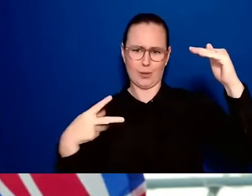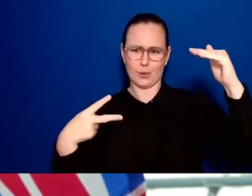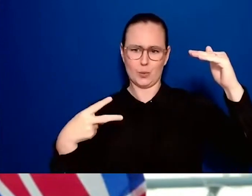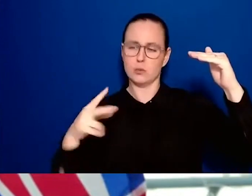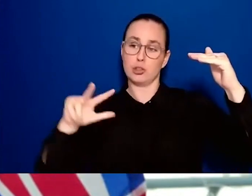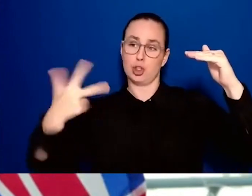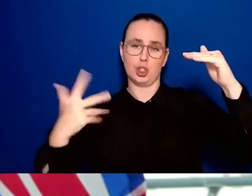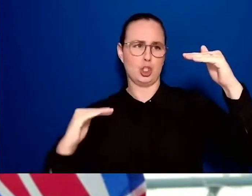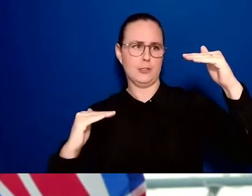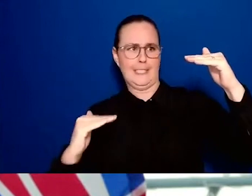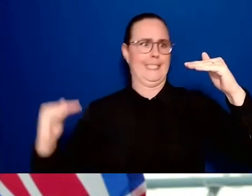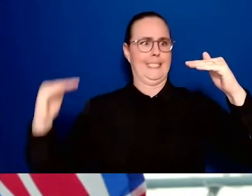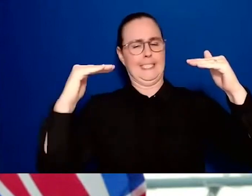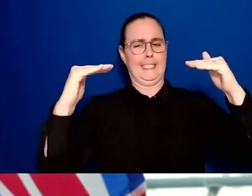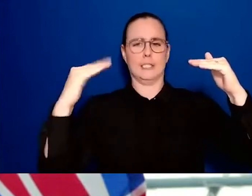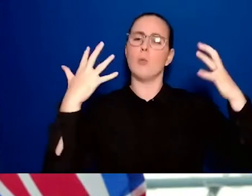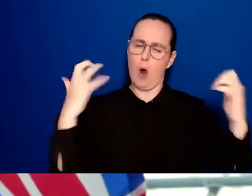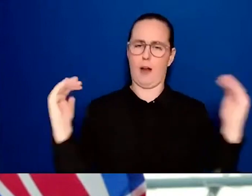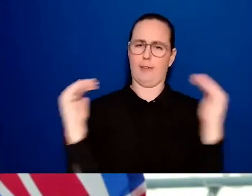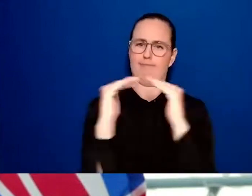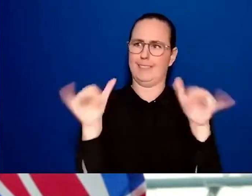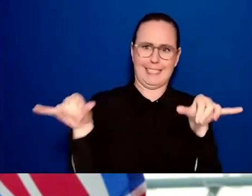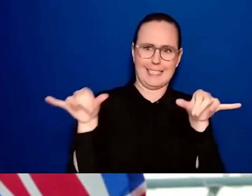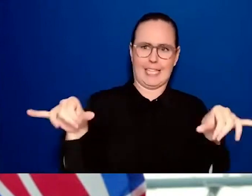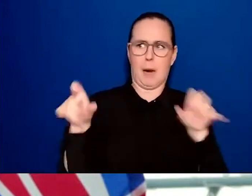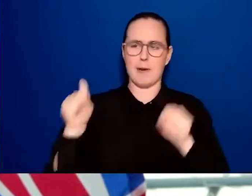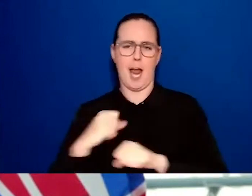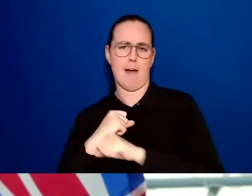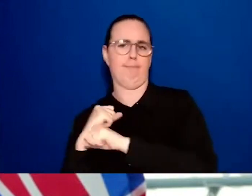for these people that have less protection from 2